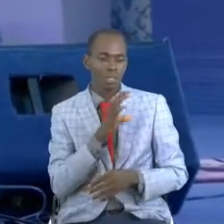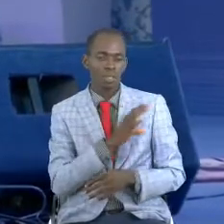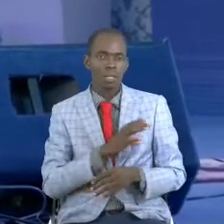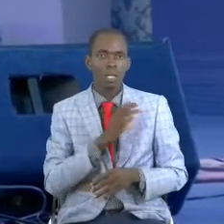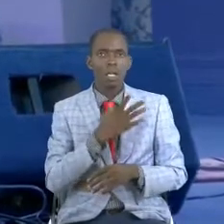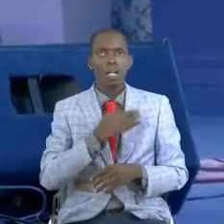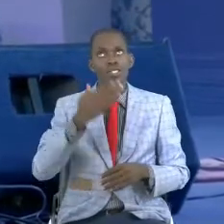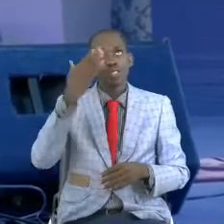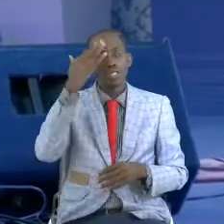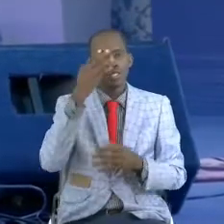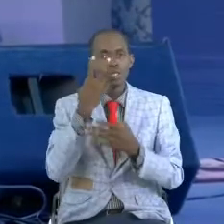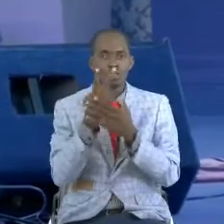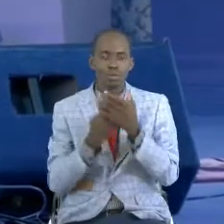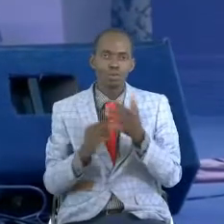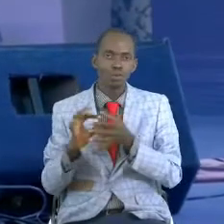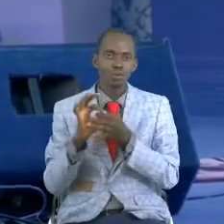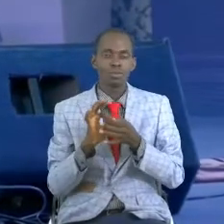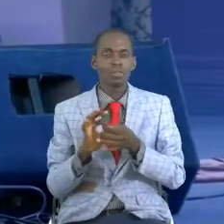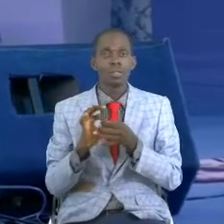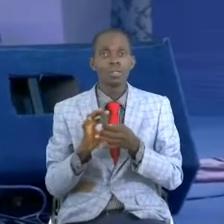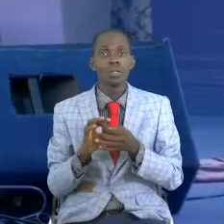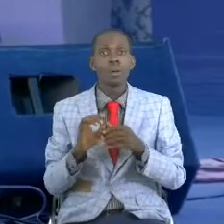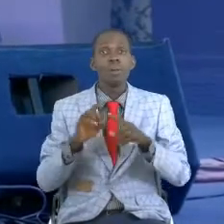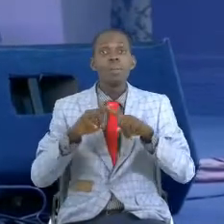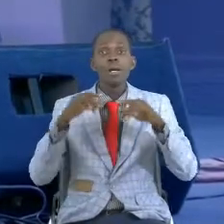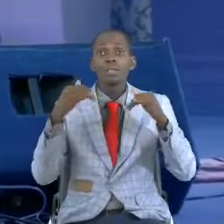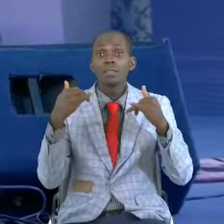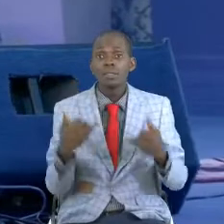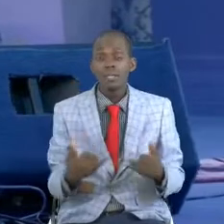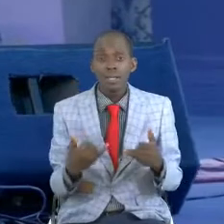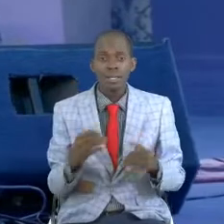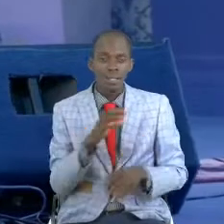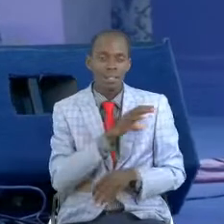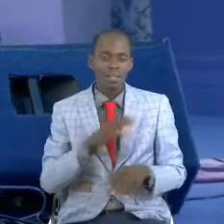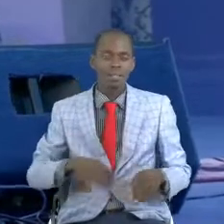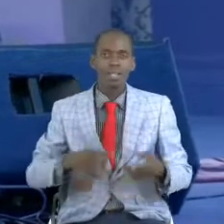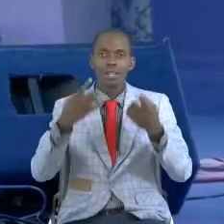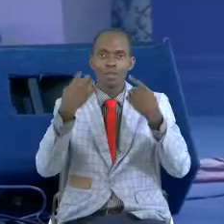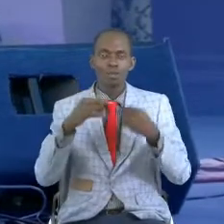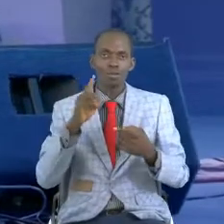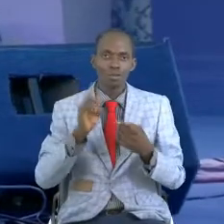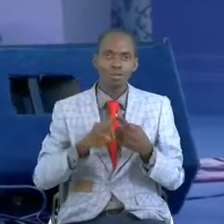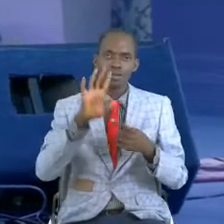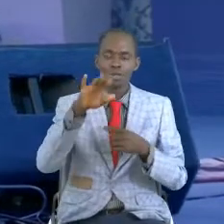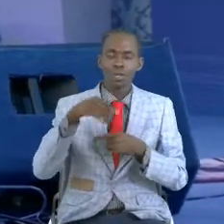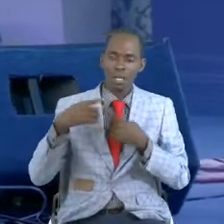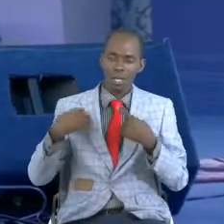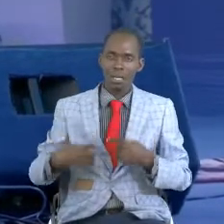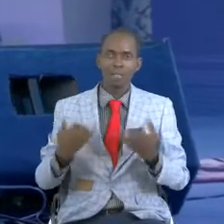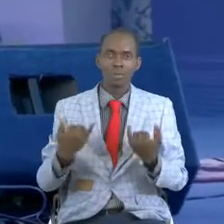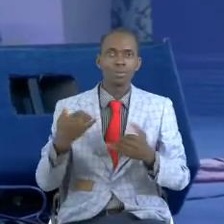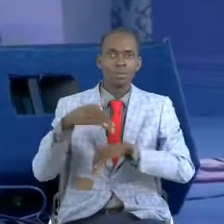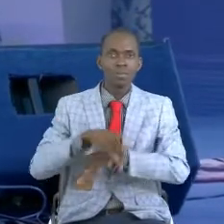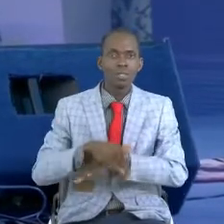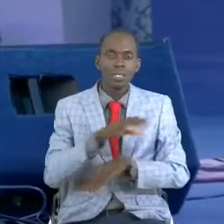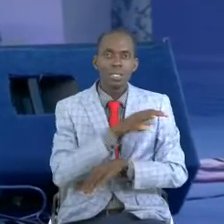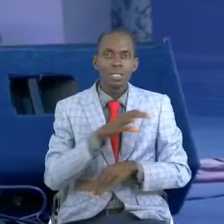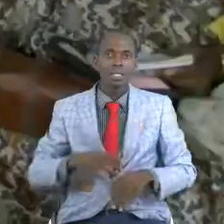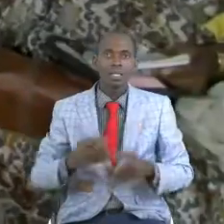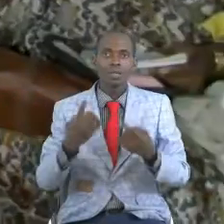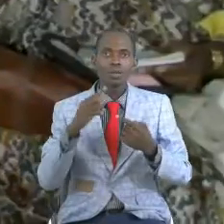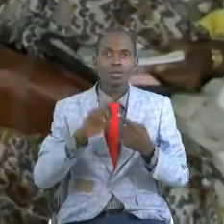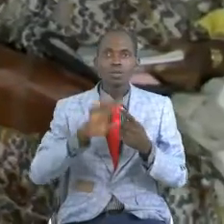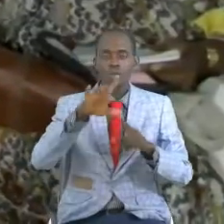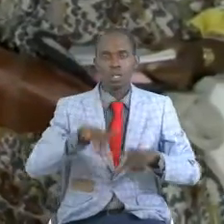But then Christ comes to your life tonight. I say Christ comes to your life